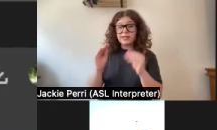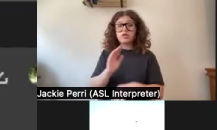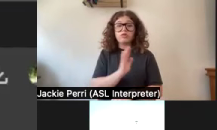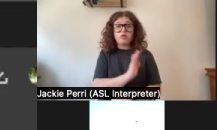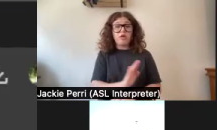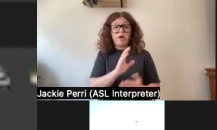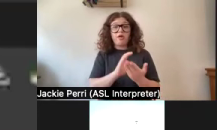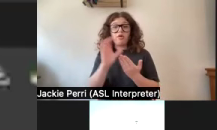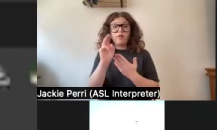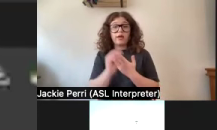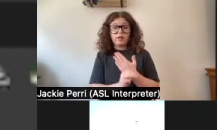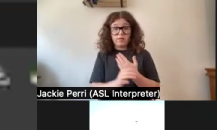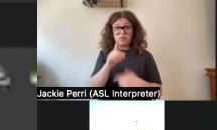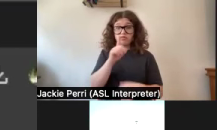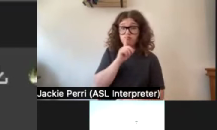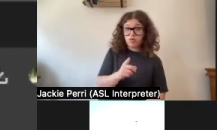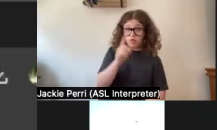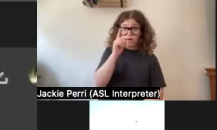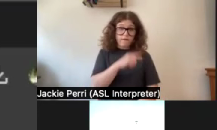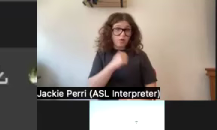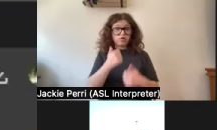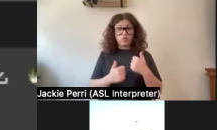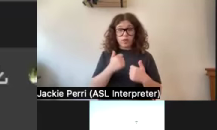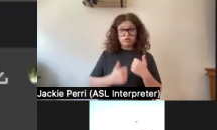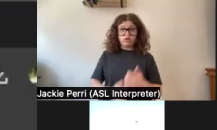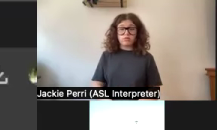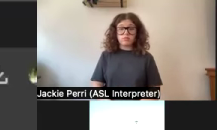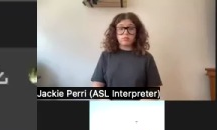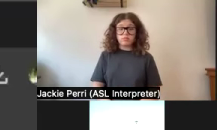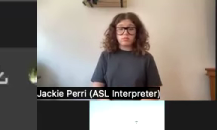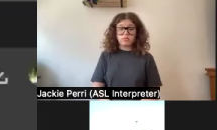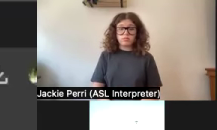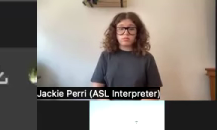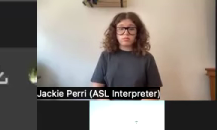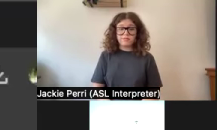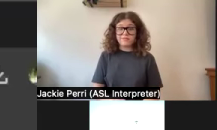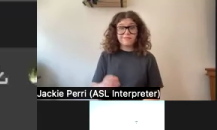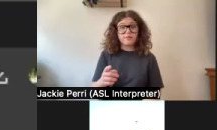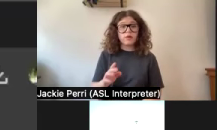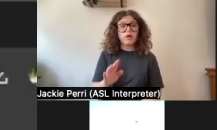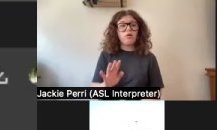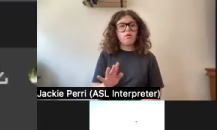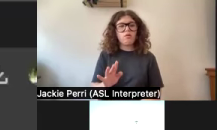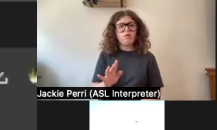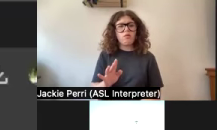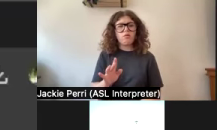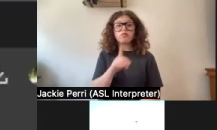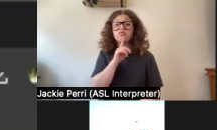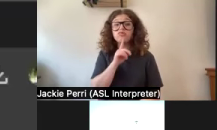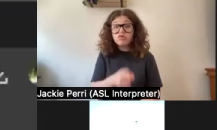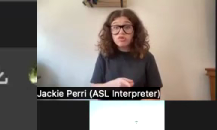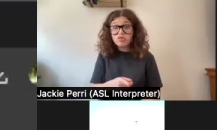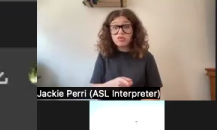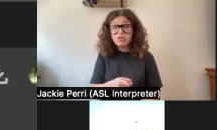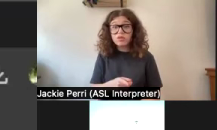curriculum. estudios. Falso. Los False. recursos The actualmente resources asignados